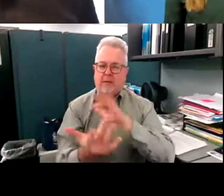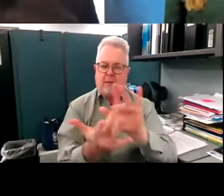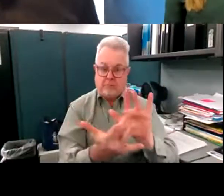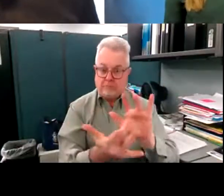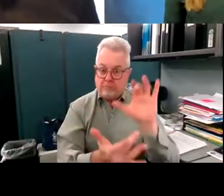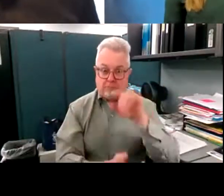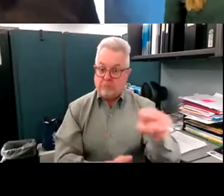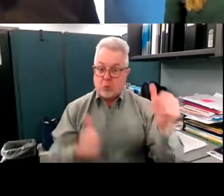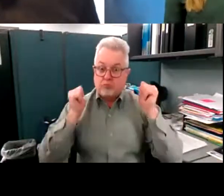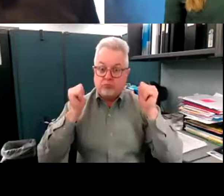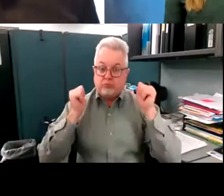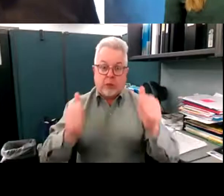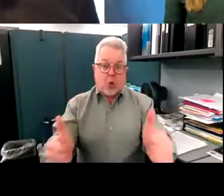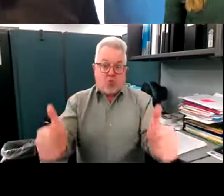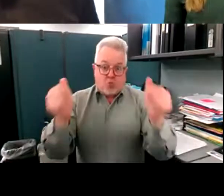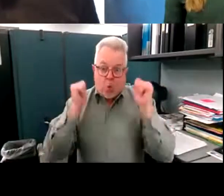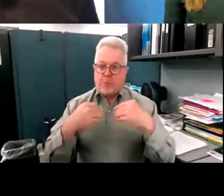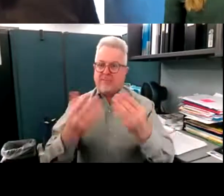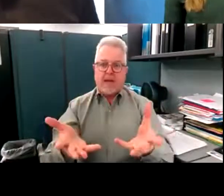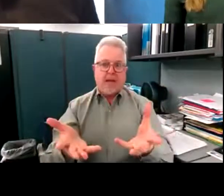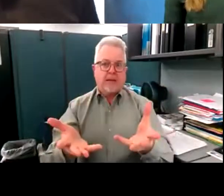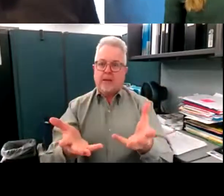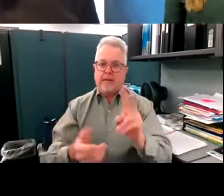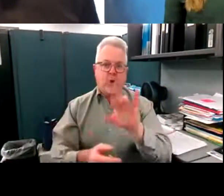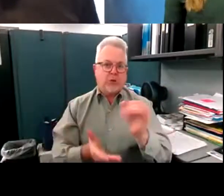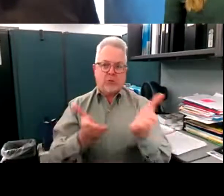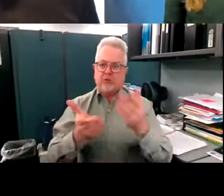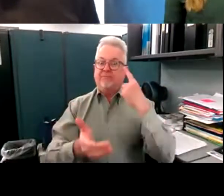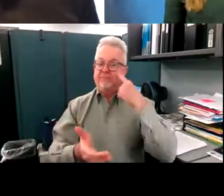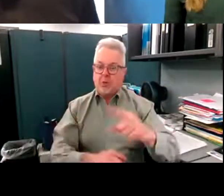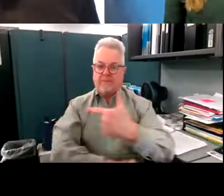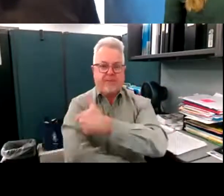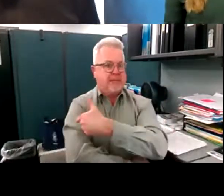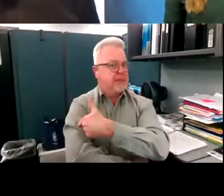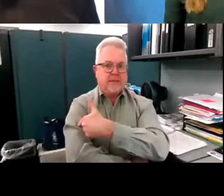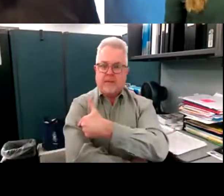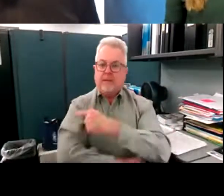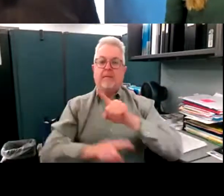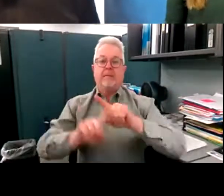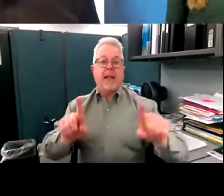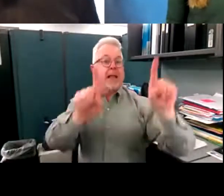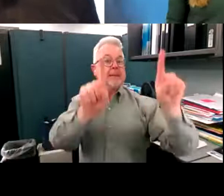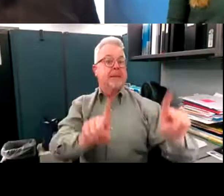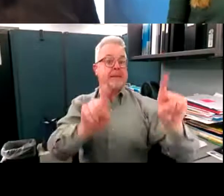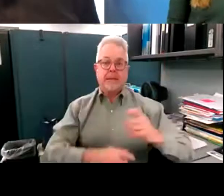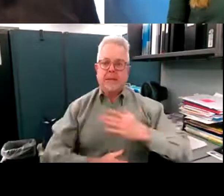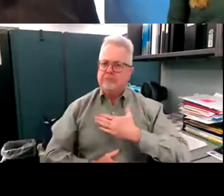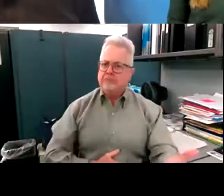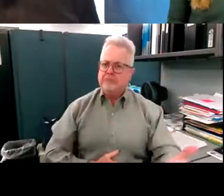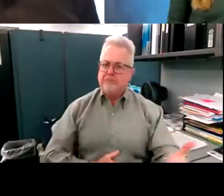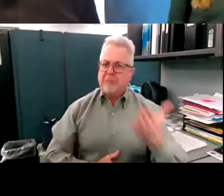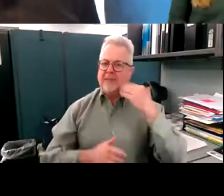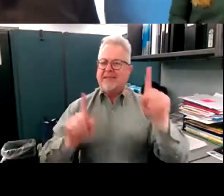issues, and they were starting to recognize that, and that some that refuse to provide VRI